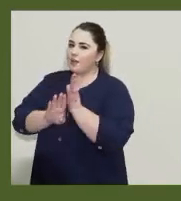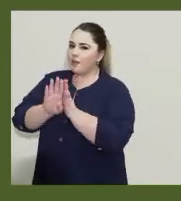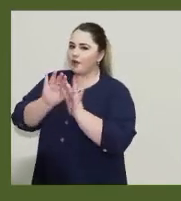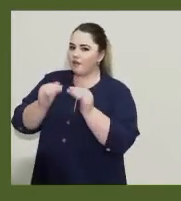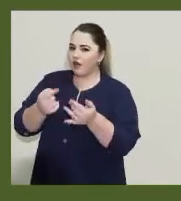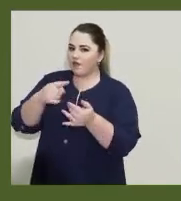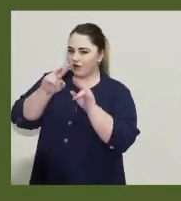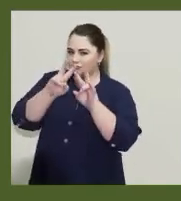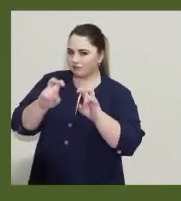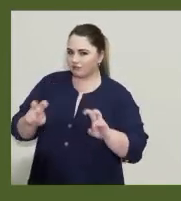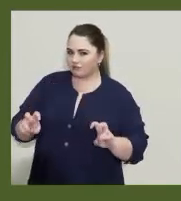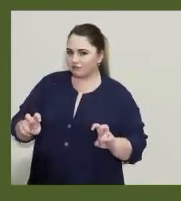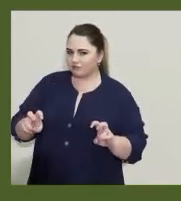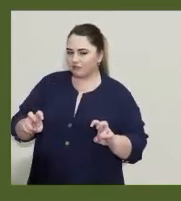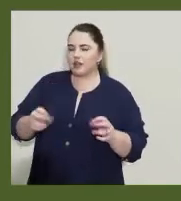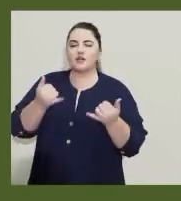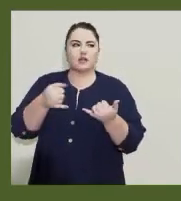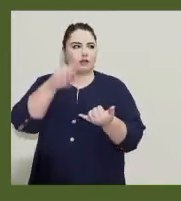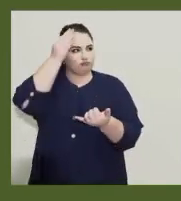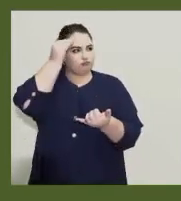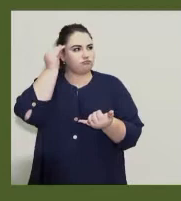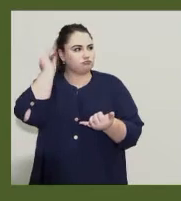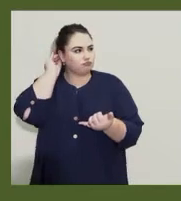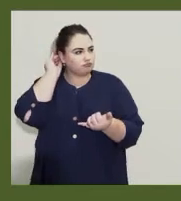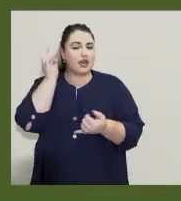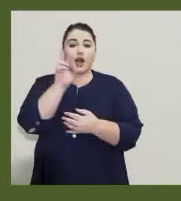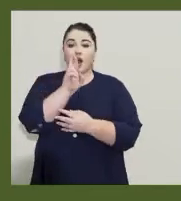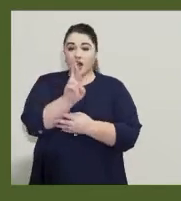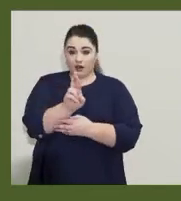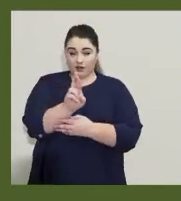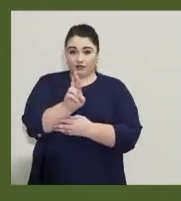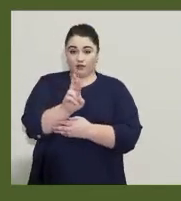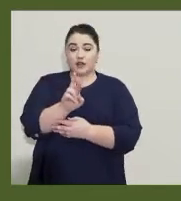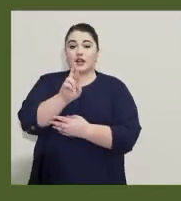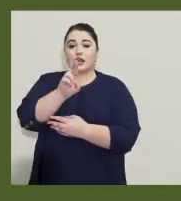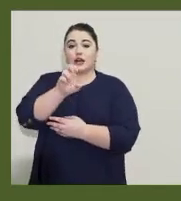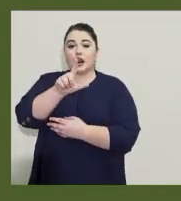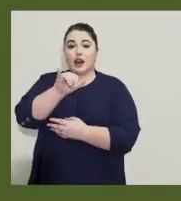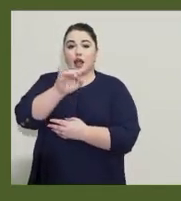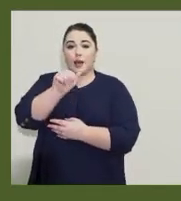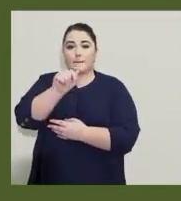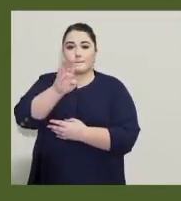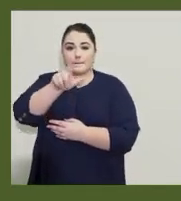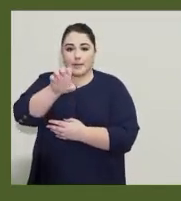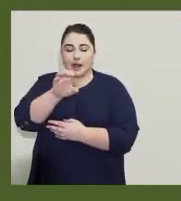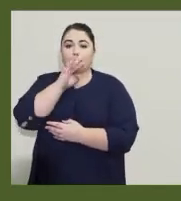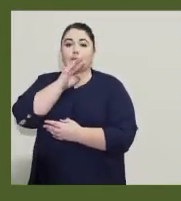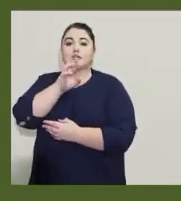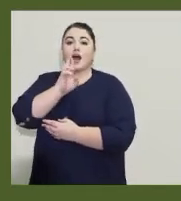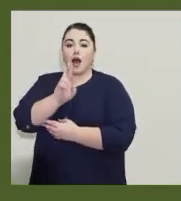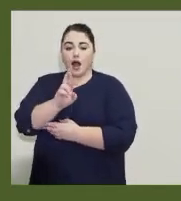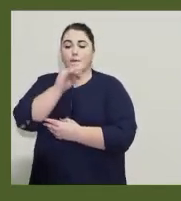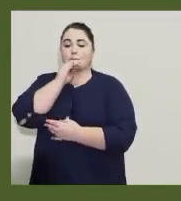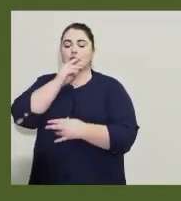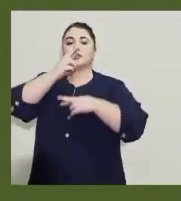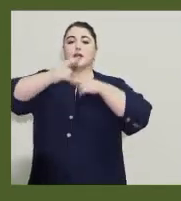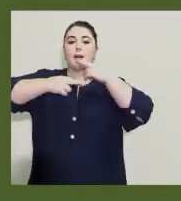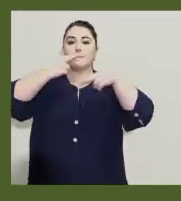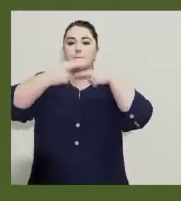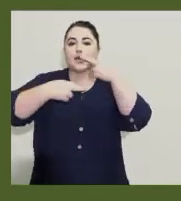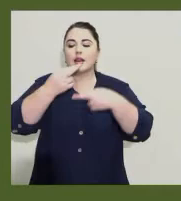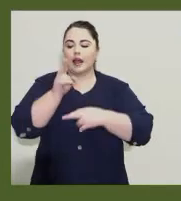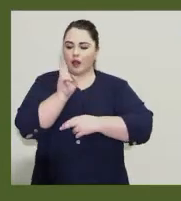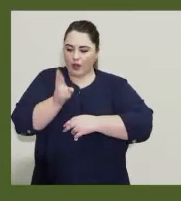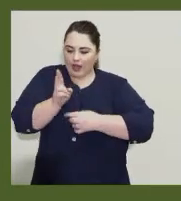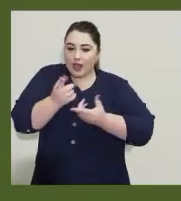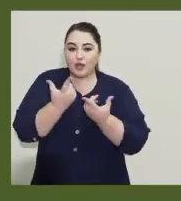reliability of the investigation? Now, I want you to remember the R, Reliability means